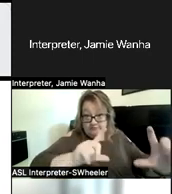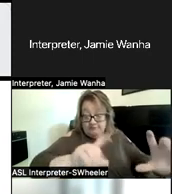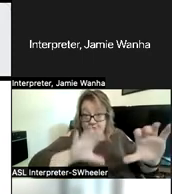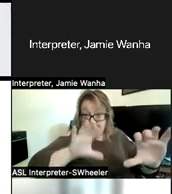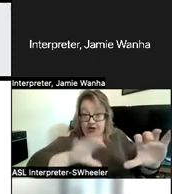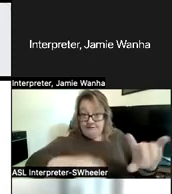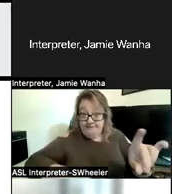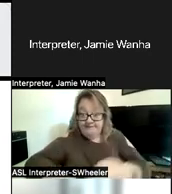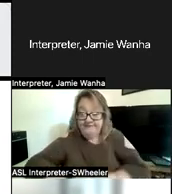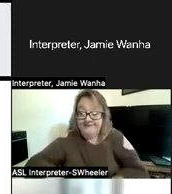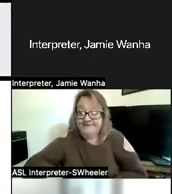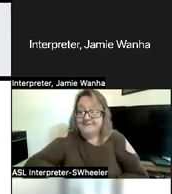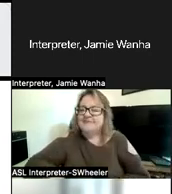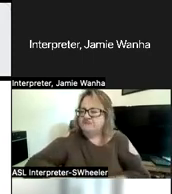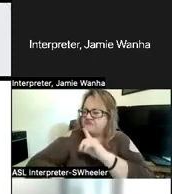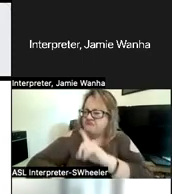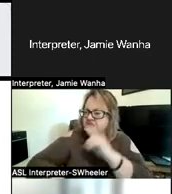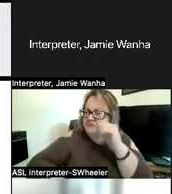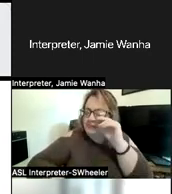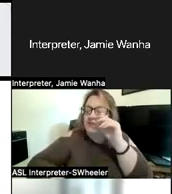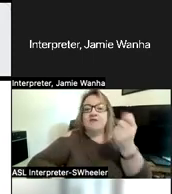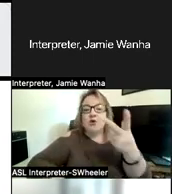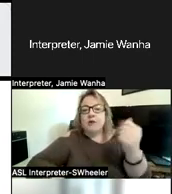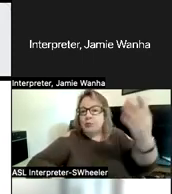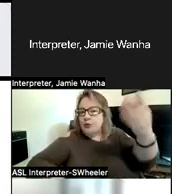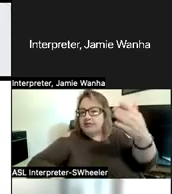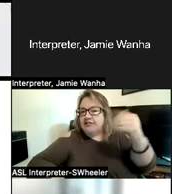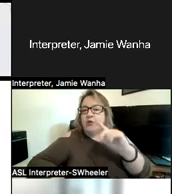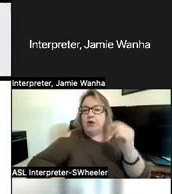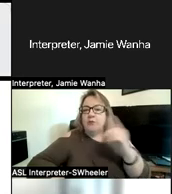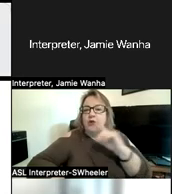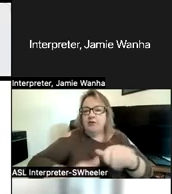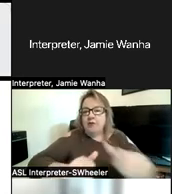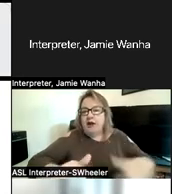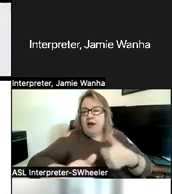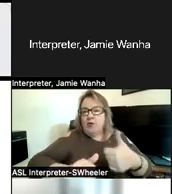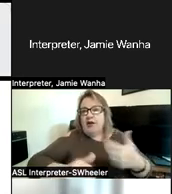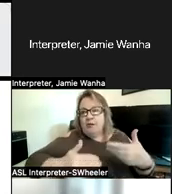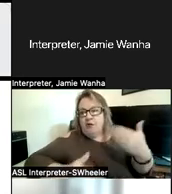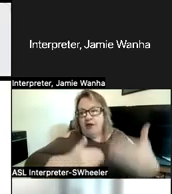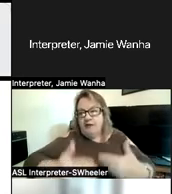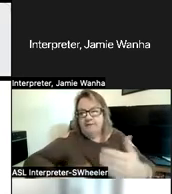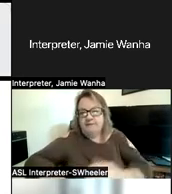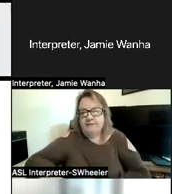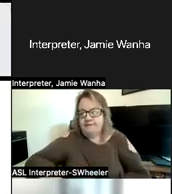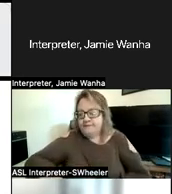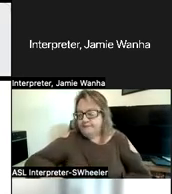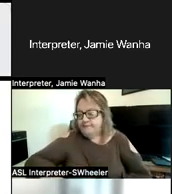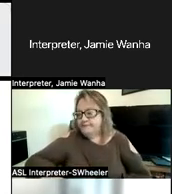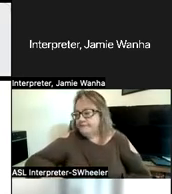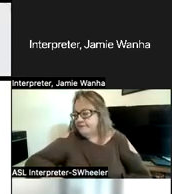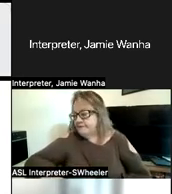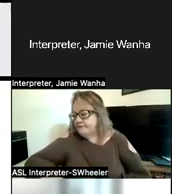chat. Sure, there are a couple about your presentation, as we are pretty far behind and need to move on. It looks